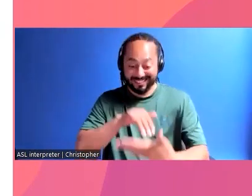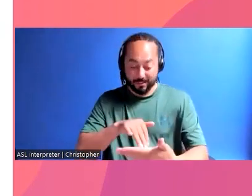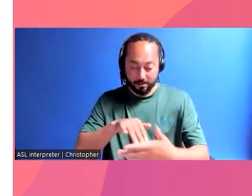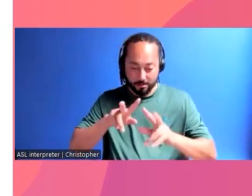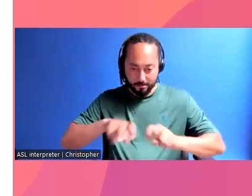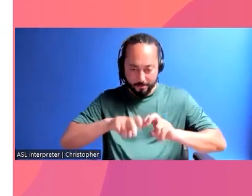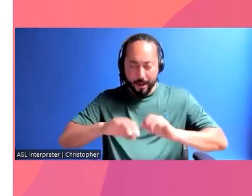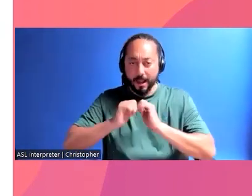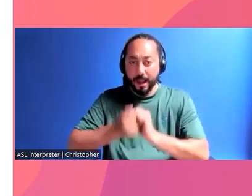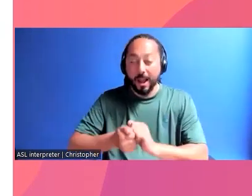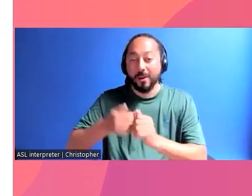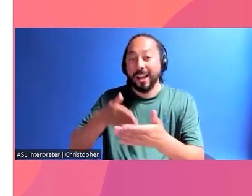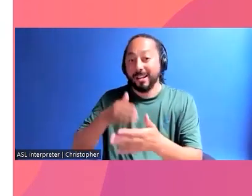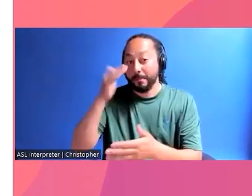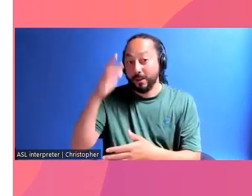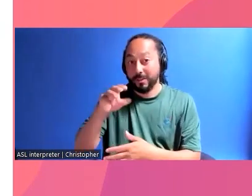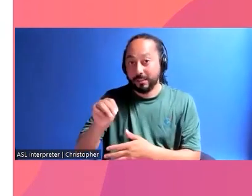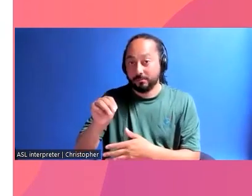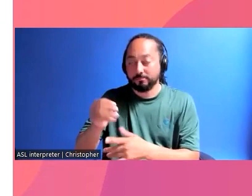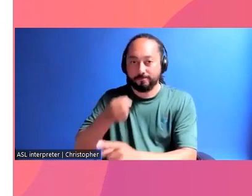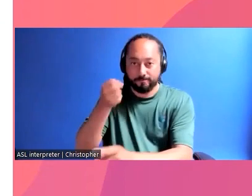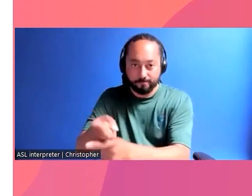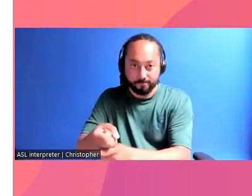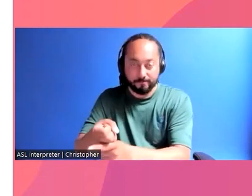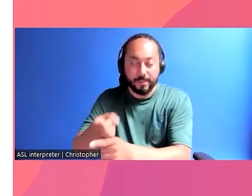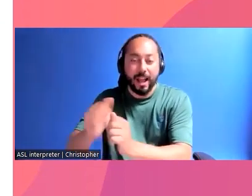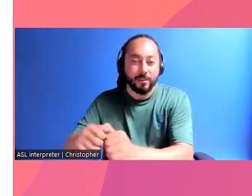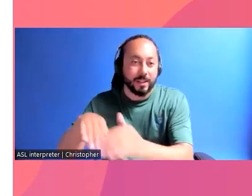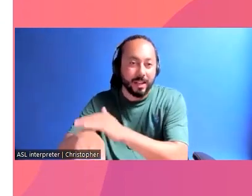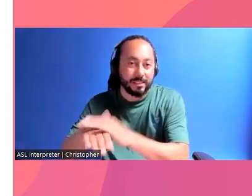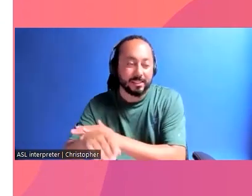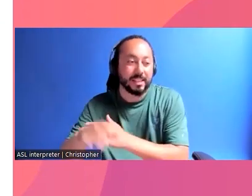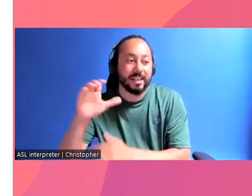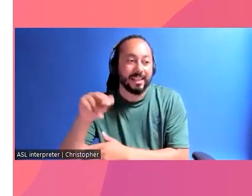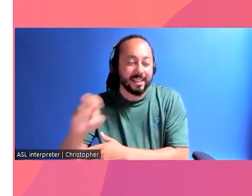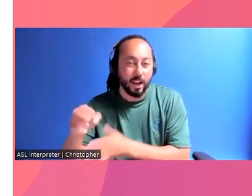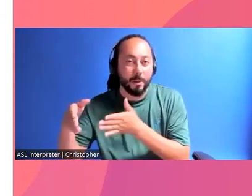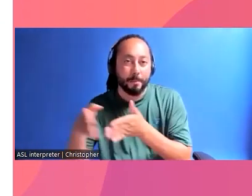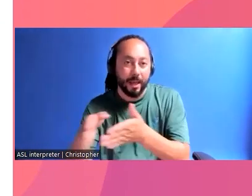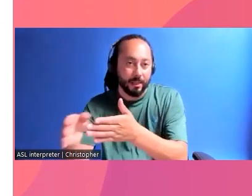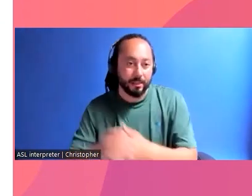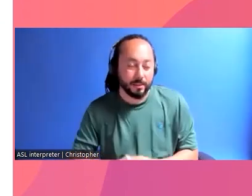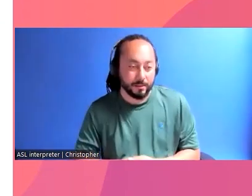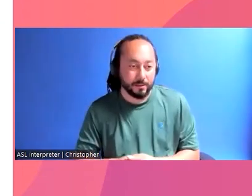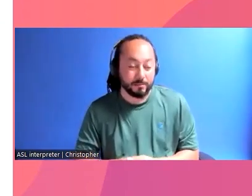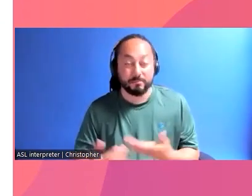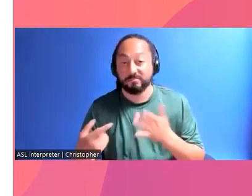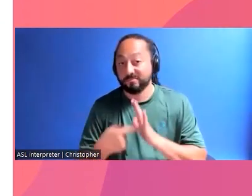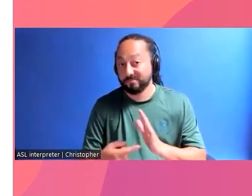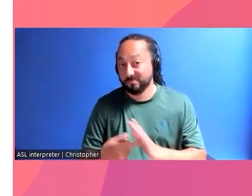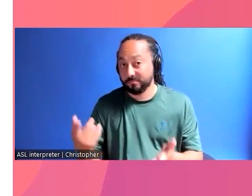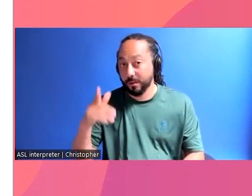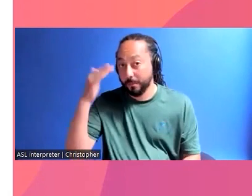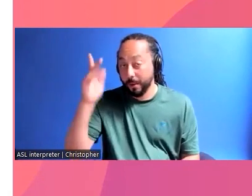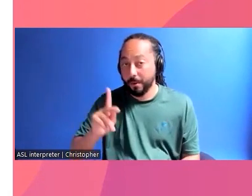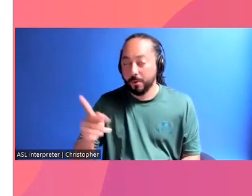brain injury access care pathways, such as the fact that Black people were more likely than